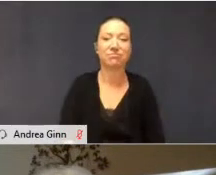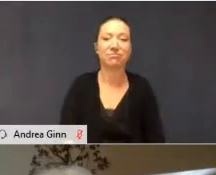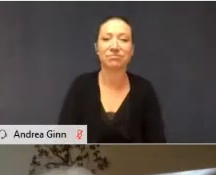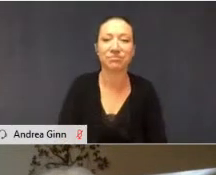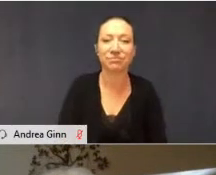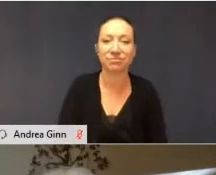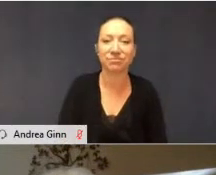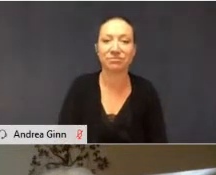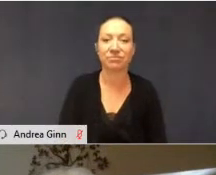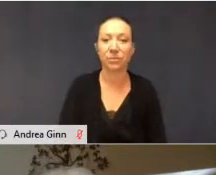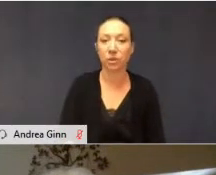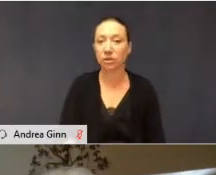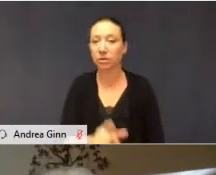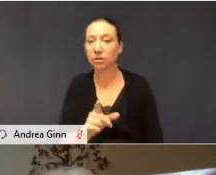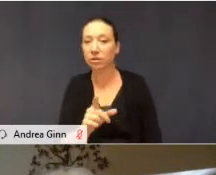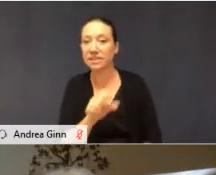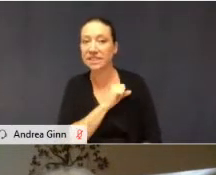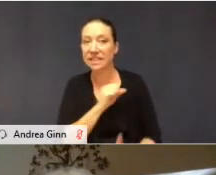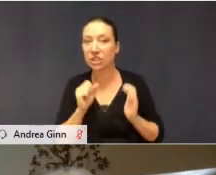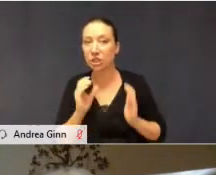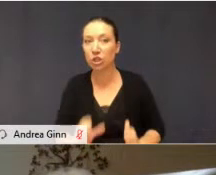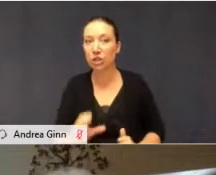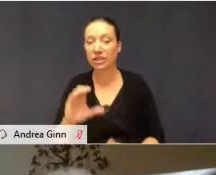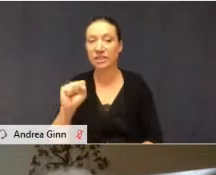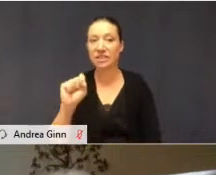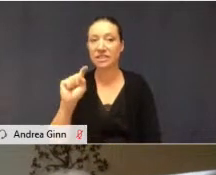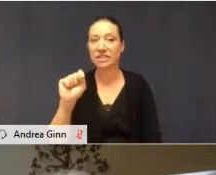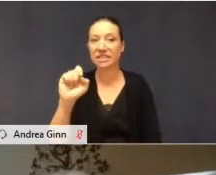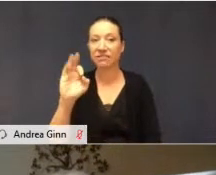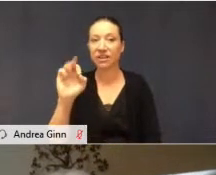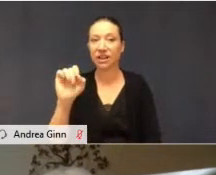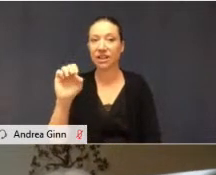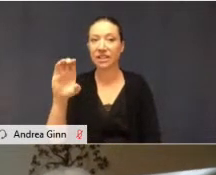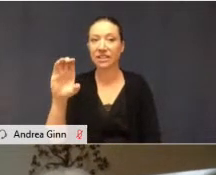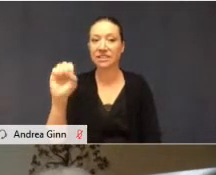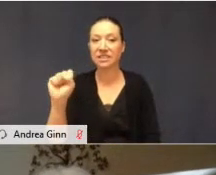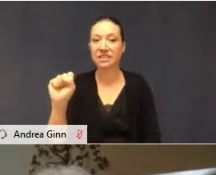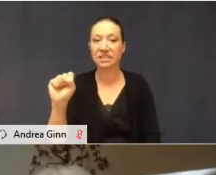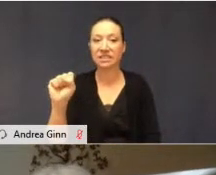Go ahead, Senator Stefanik.